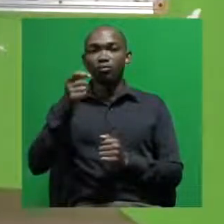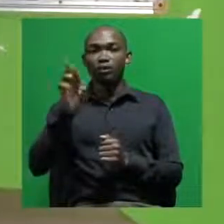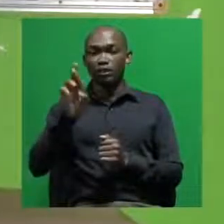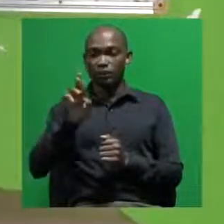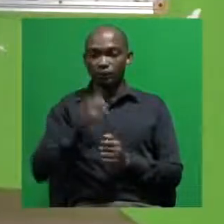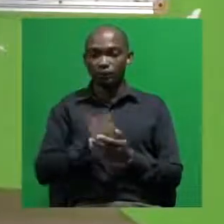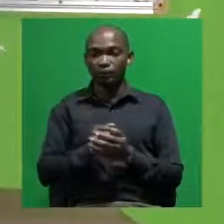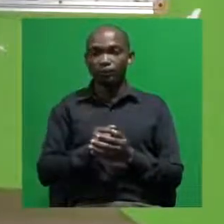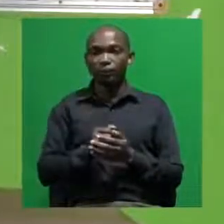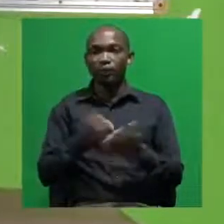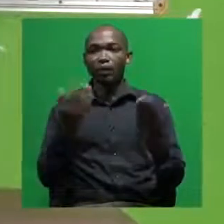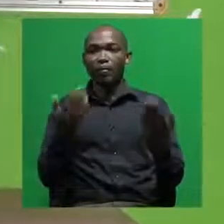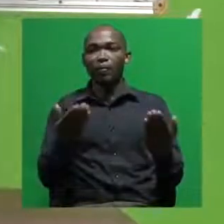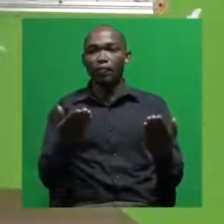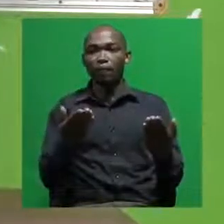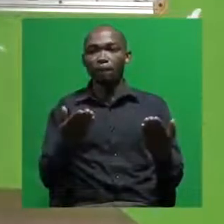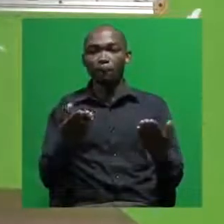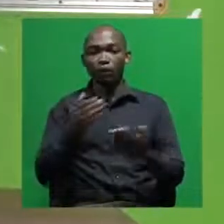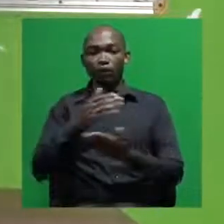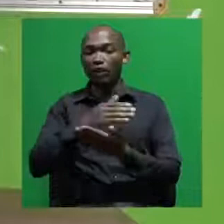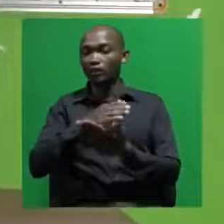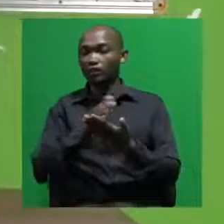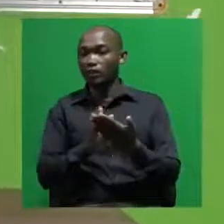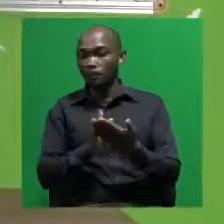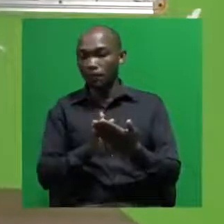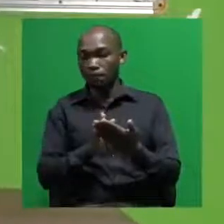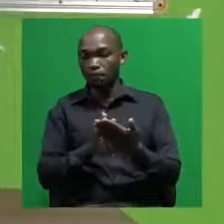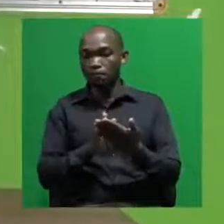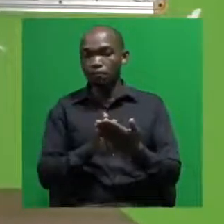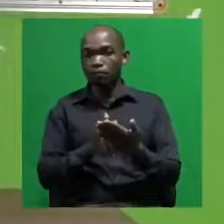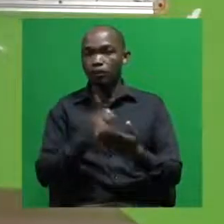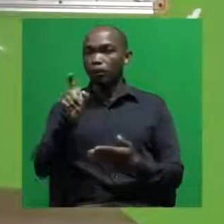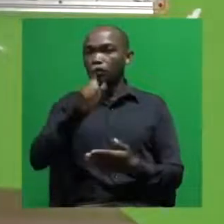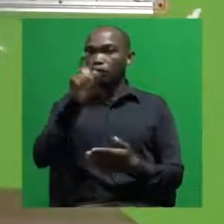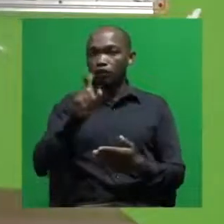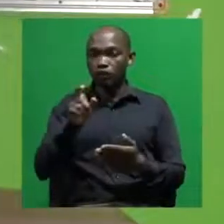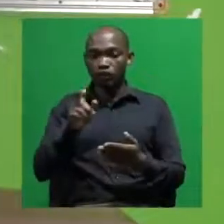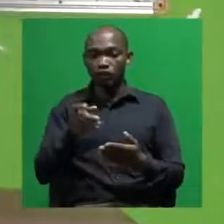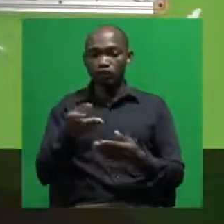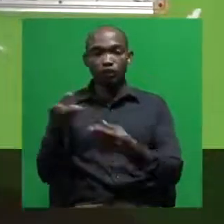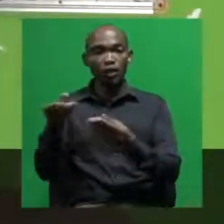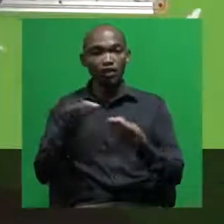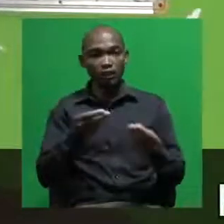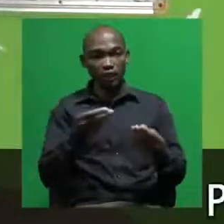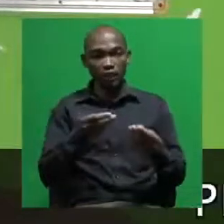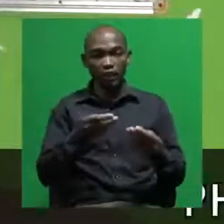now we have some question that we can take it home.